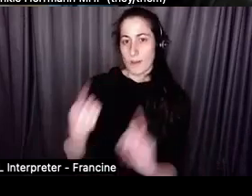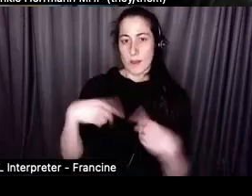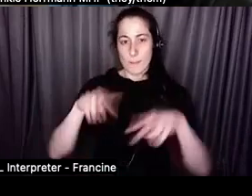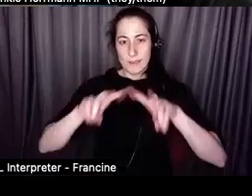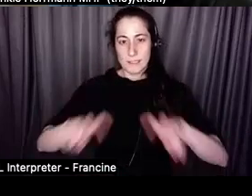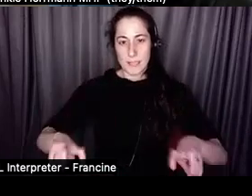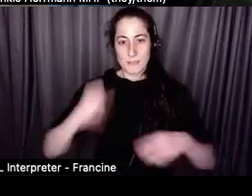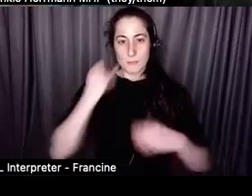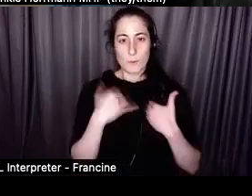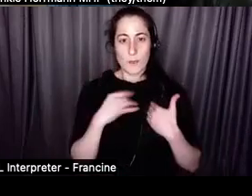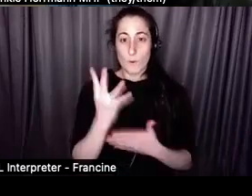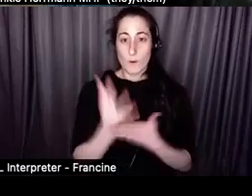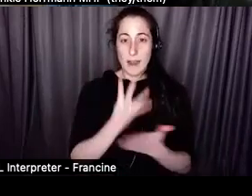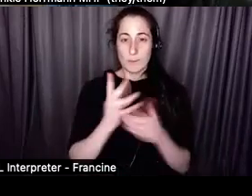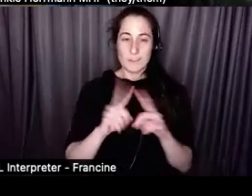but what you really need is 8.